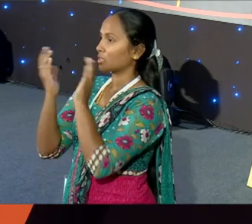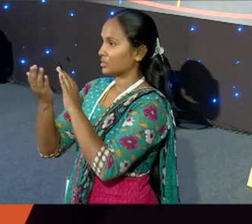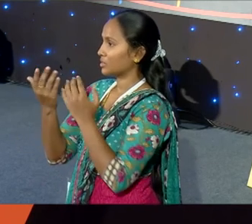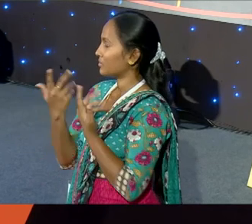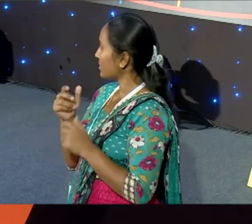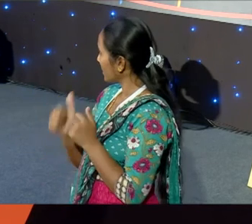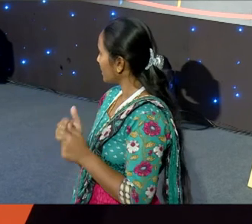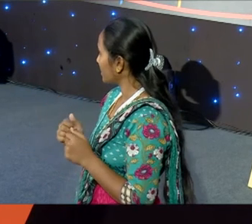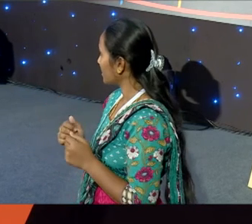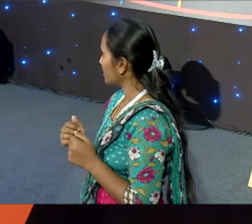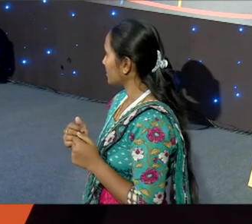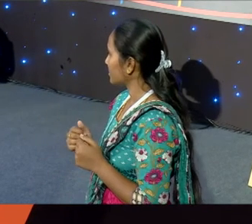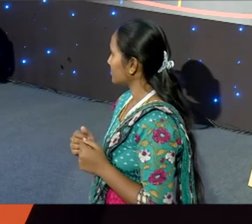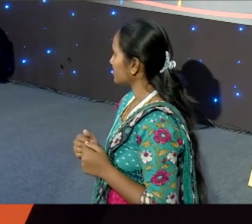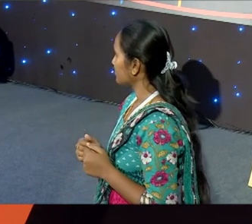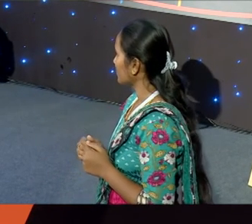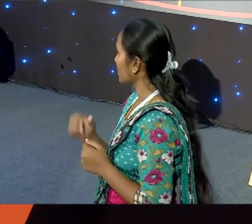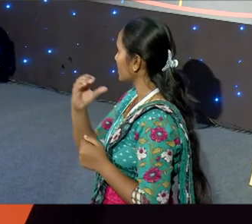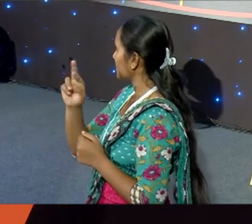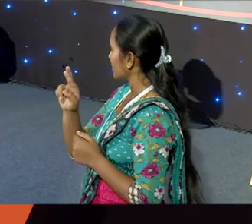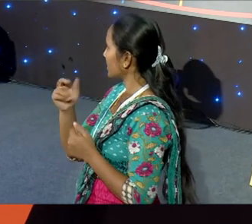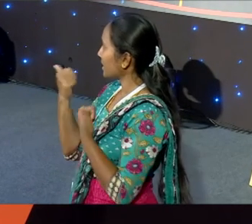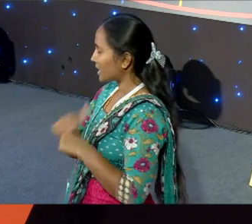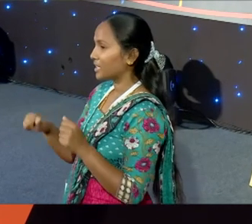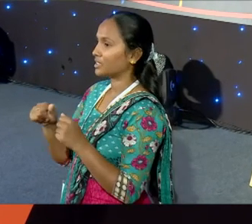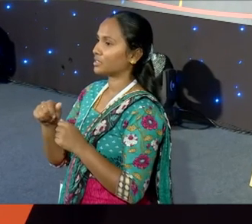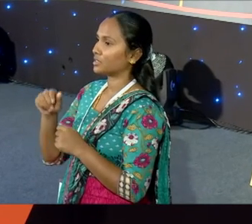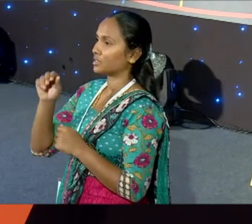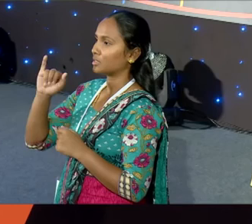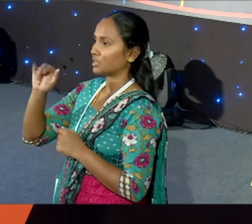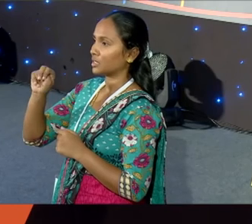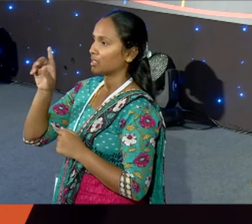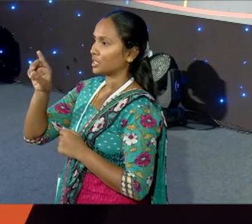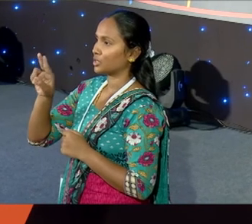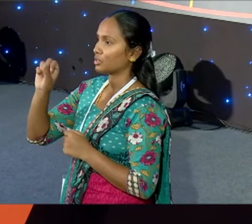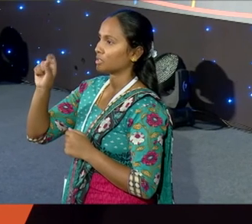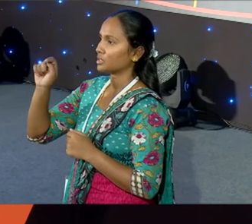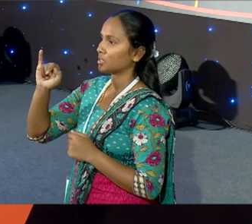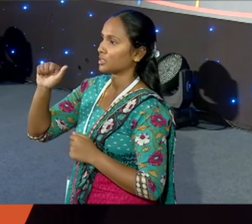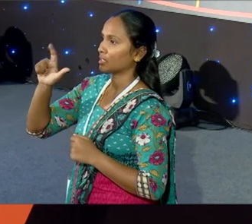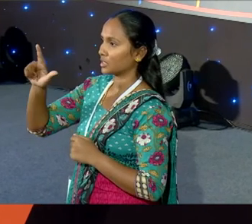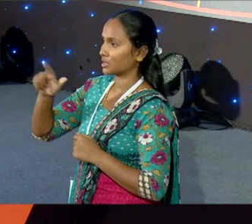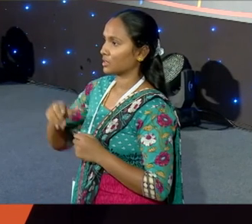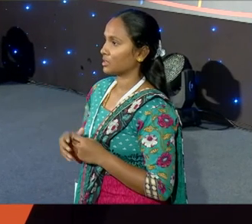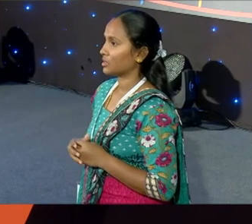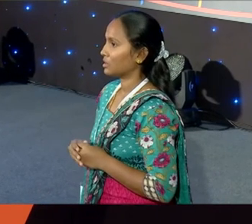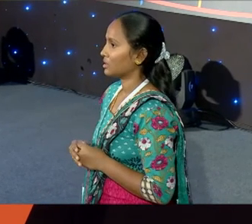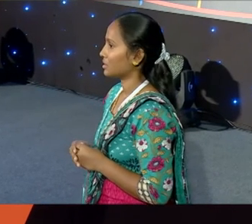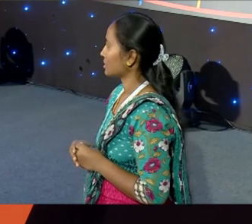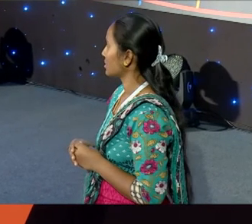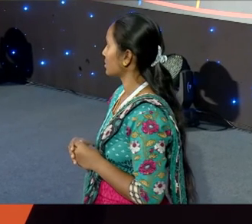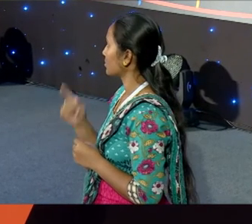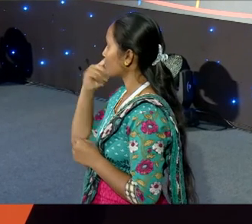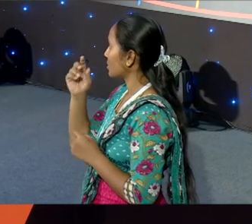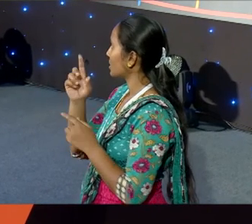CII or SIAM or any other industry or trade expo. You'll find a Nipman Foundation stall that is providing wheelchairs for the disabled and